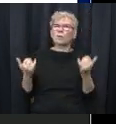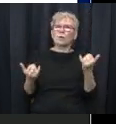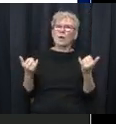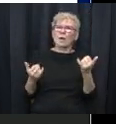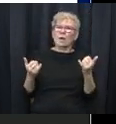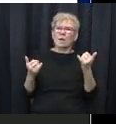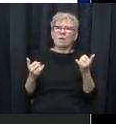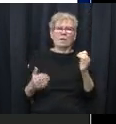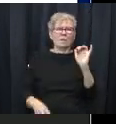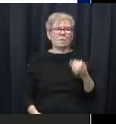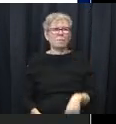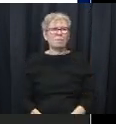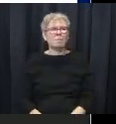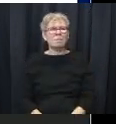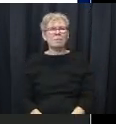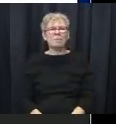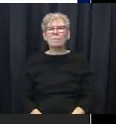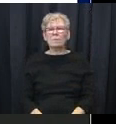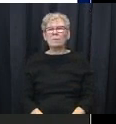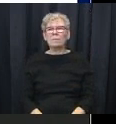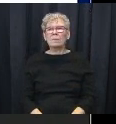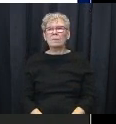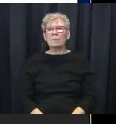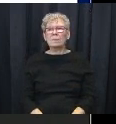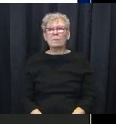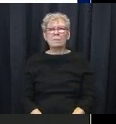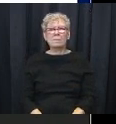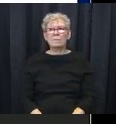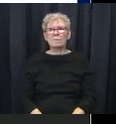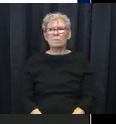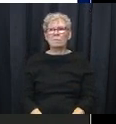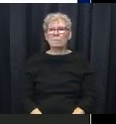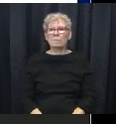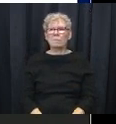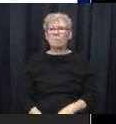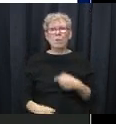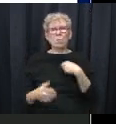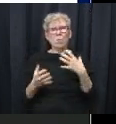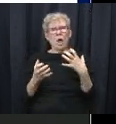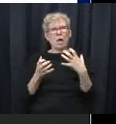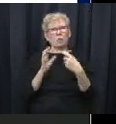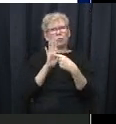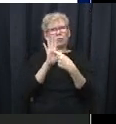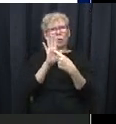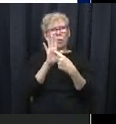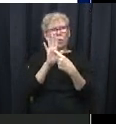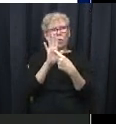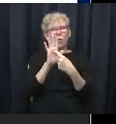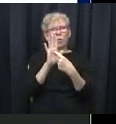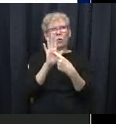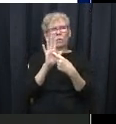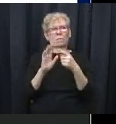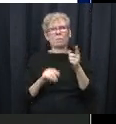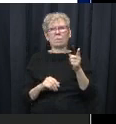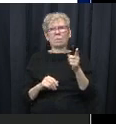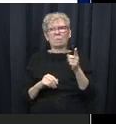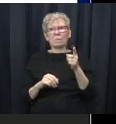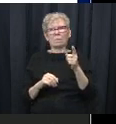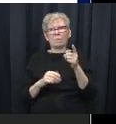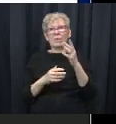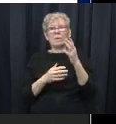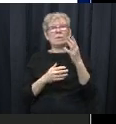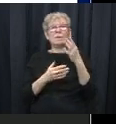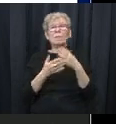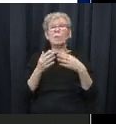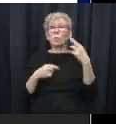I did just want to show that some of the reasons for moving the incidence rates